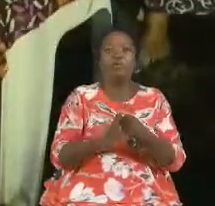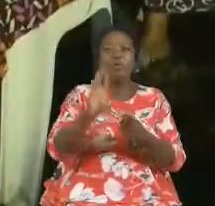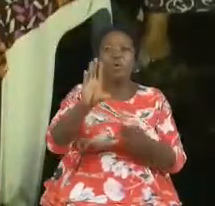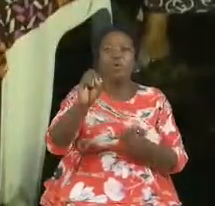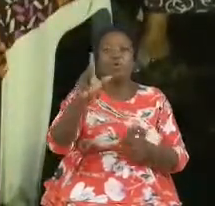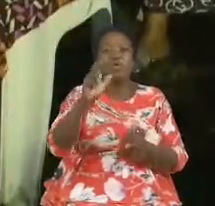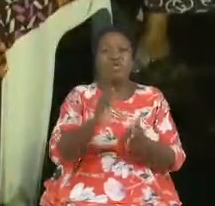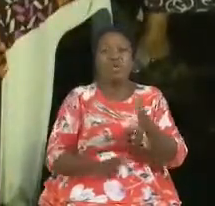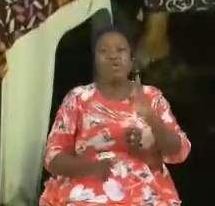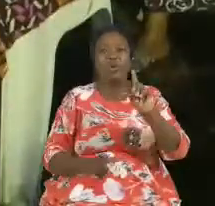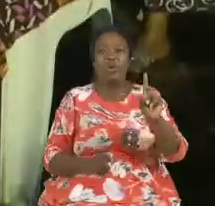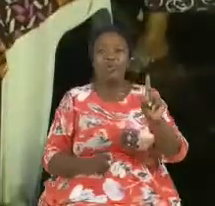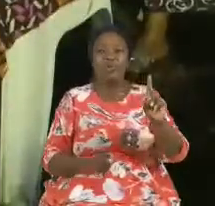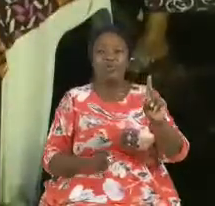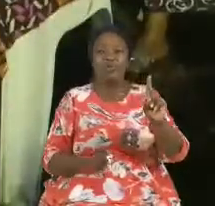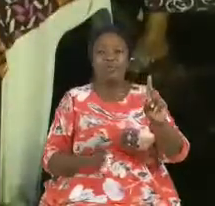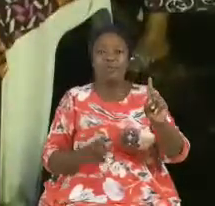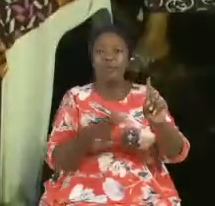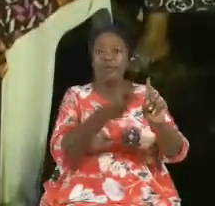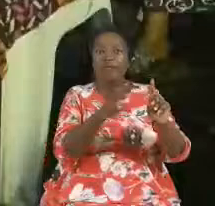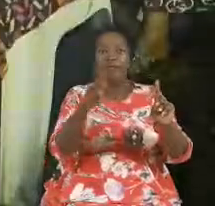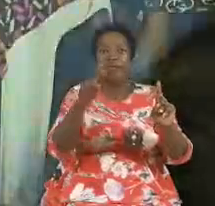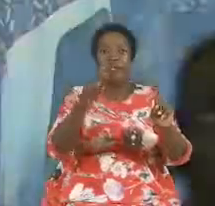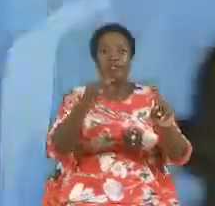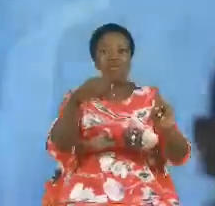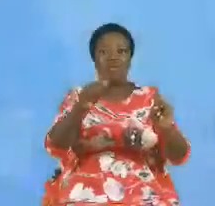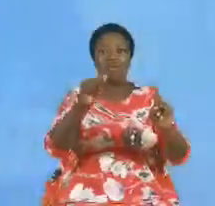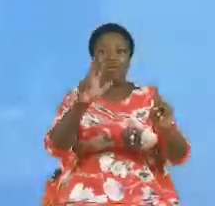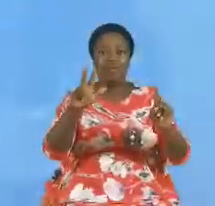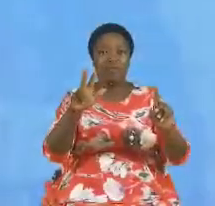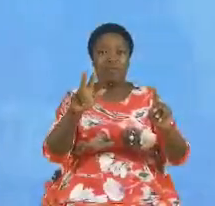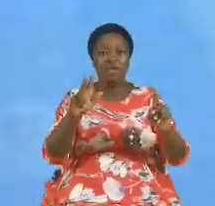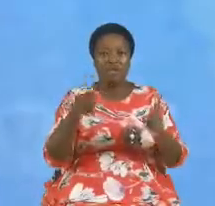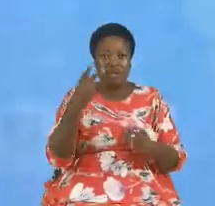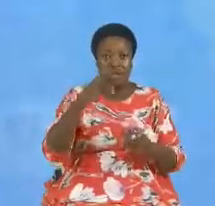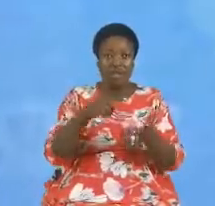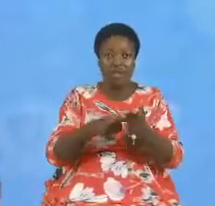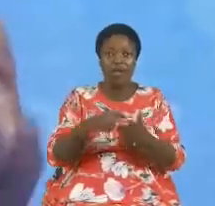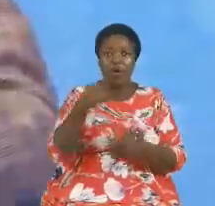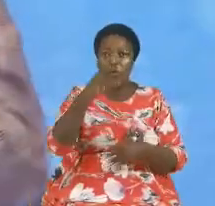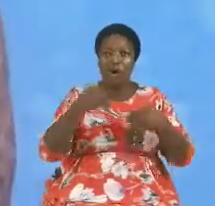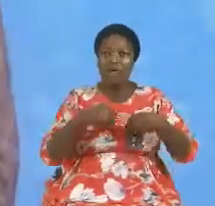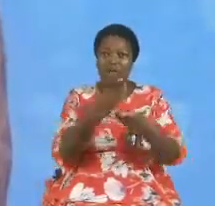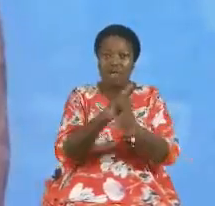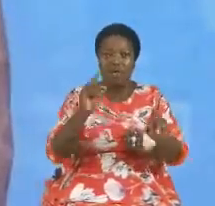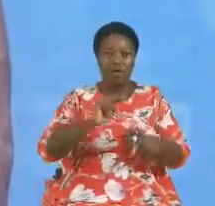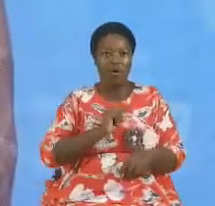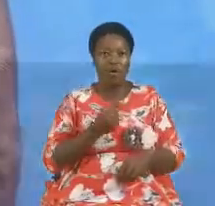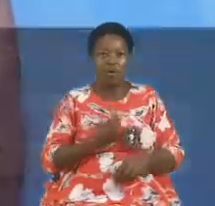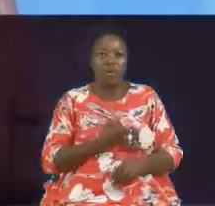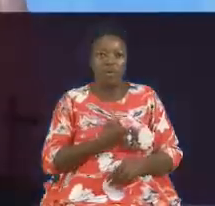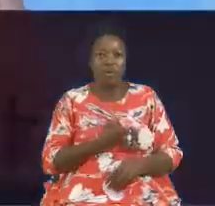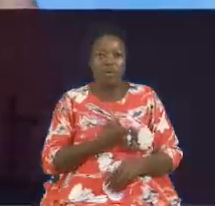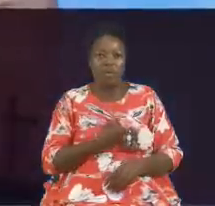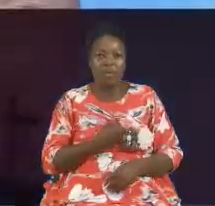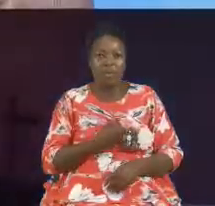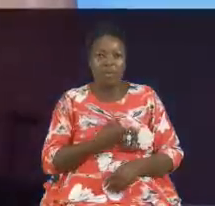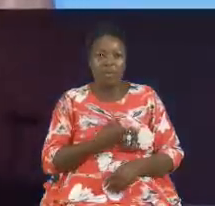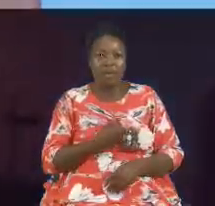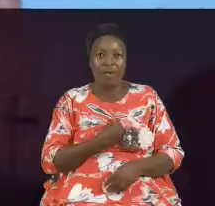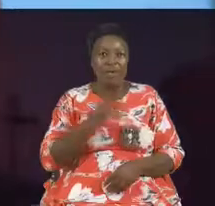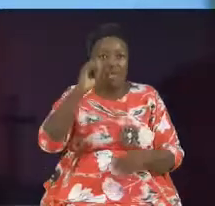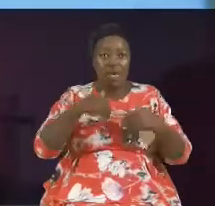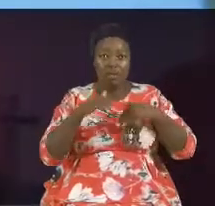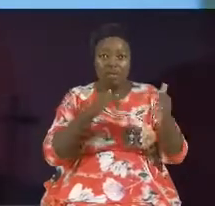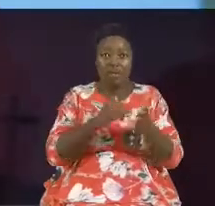in him. Come to Colossians chapter 1. I'm reading from verse 13. Look at this.